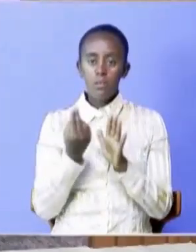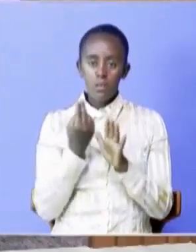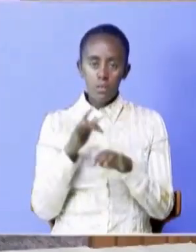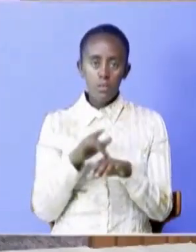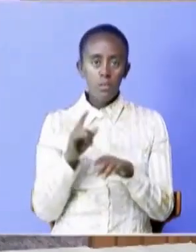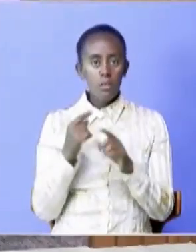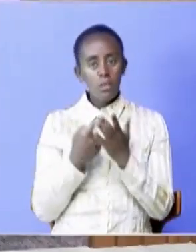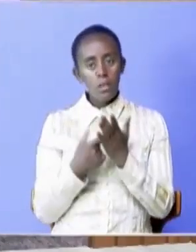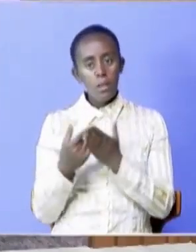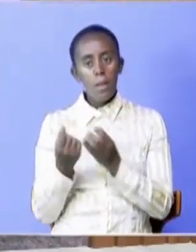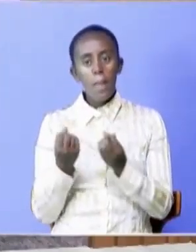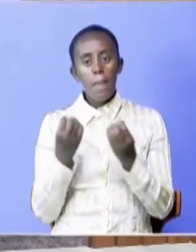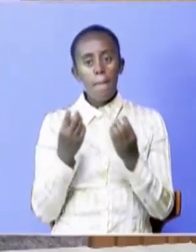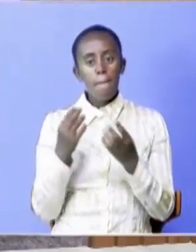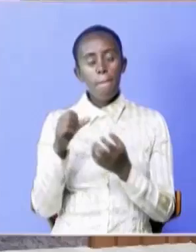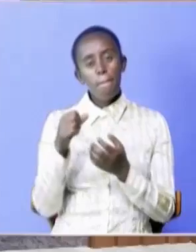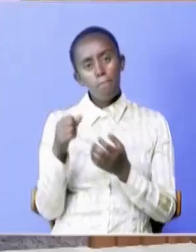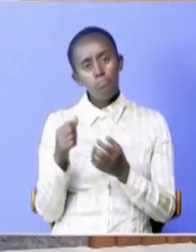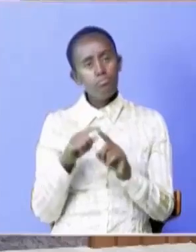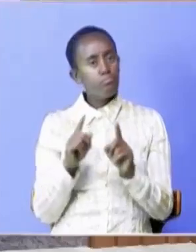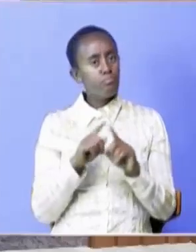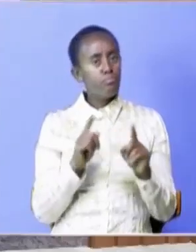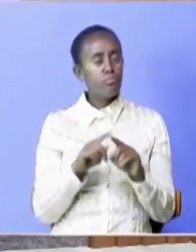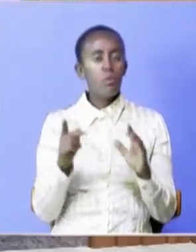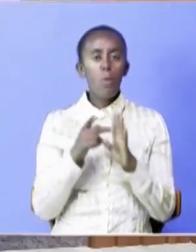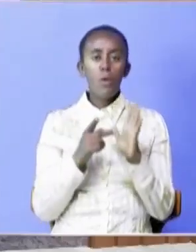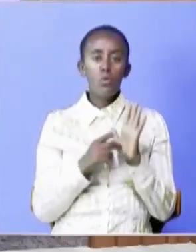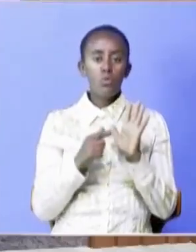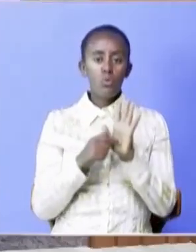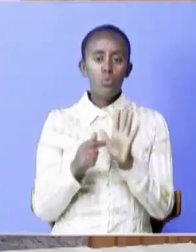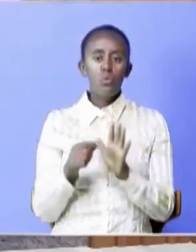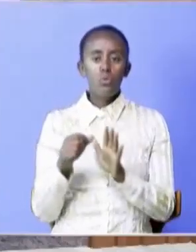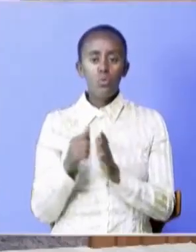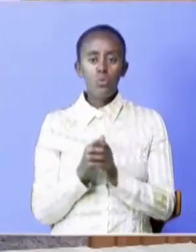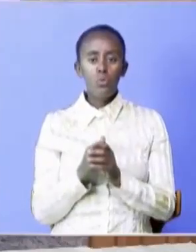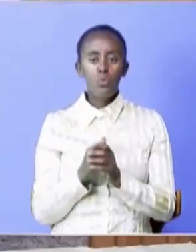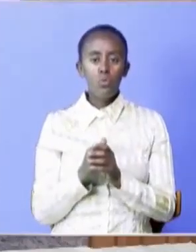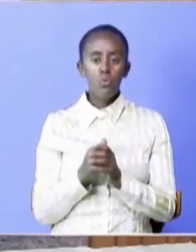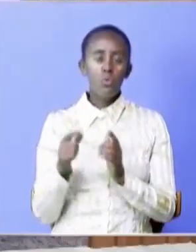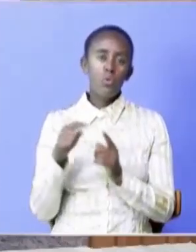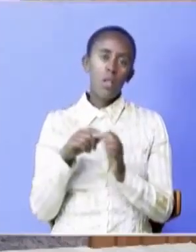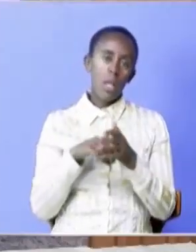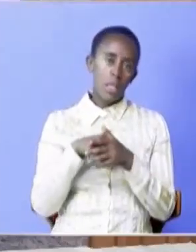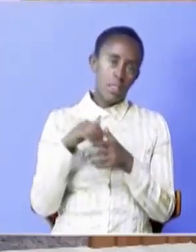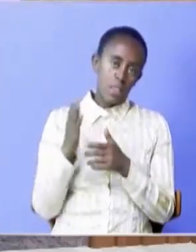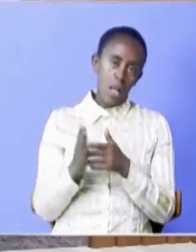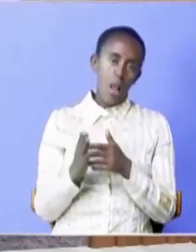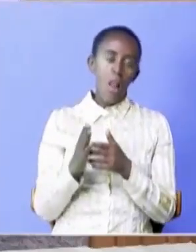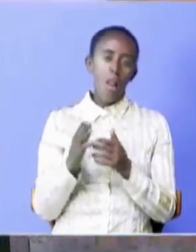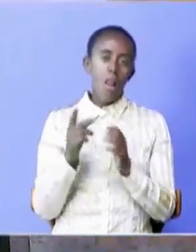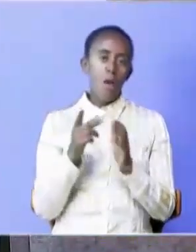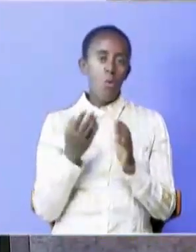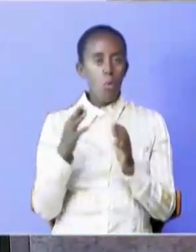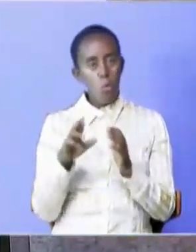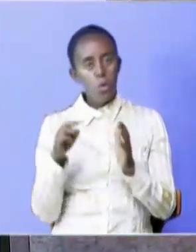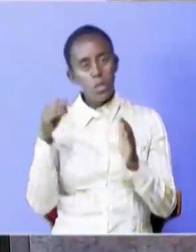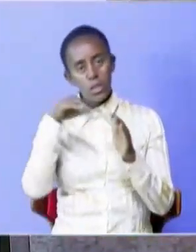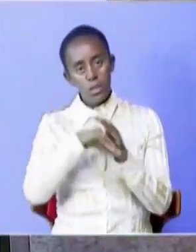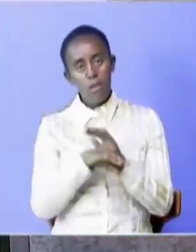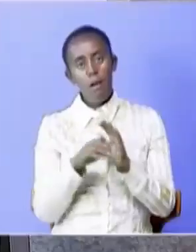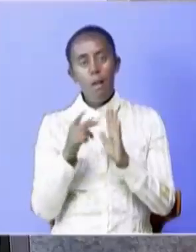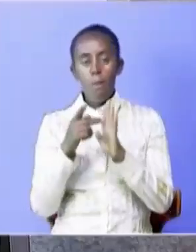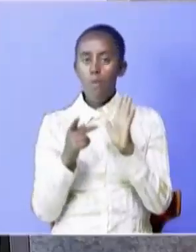many others, we have many other punctuations. We use them either to show external punctuation or